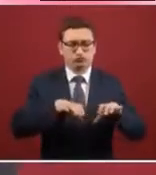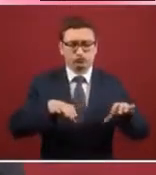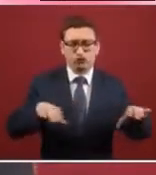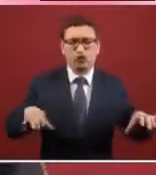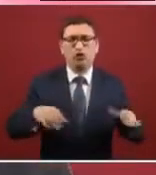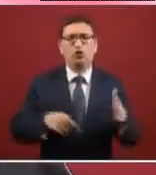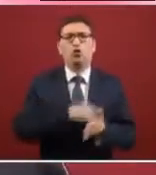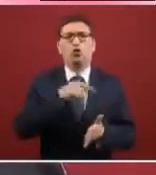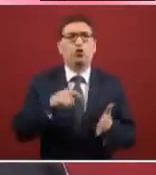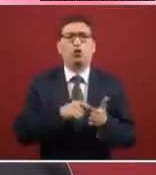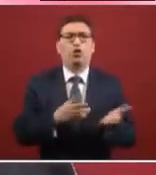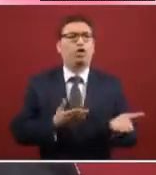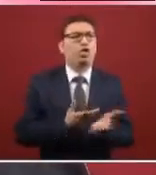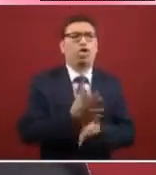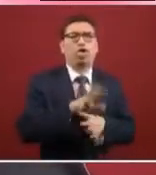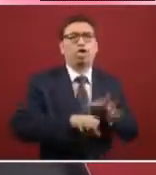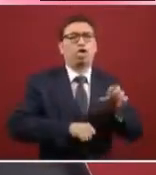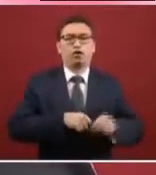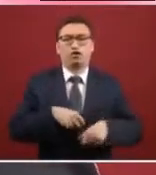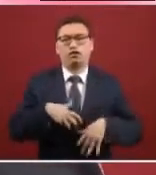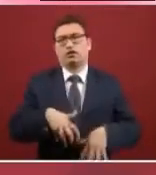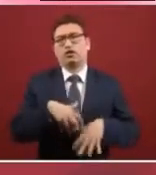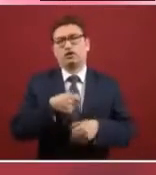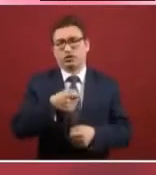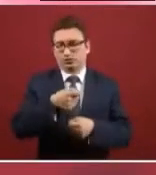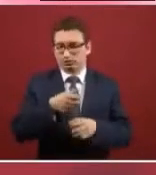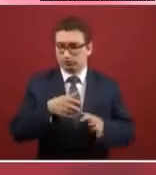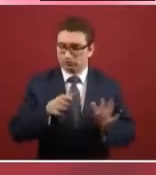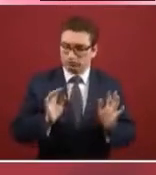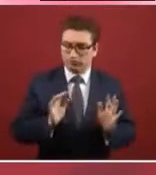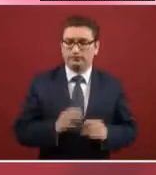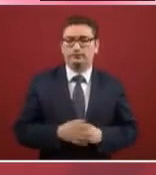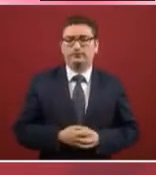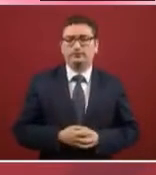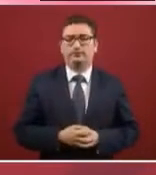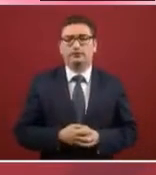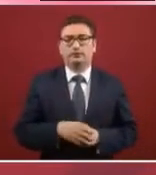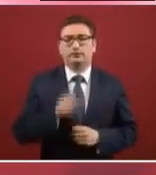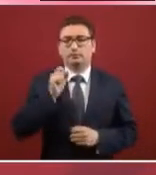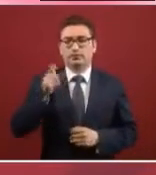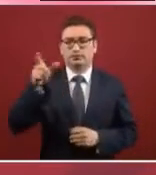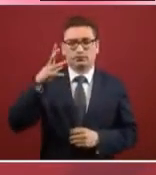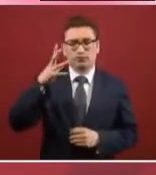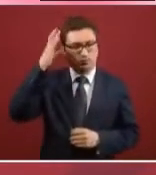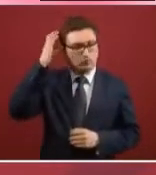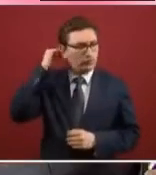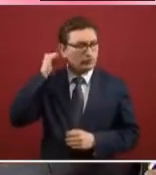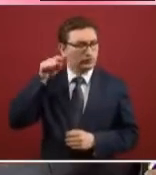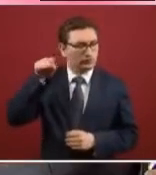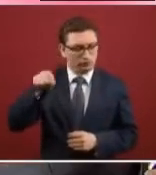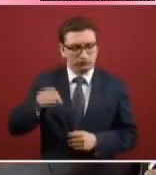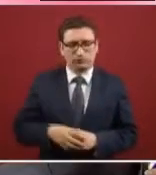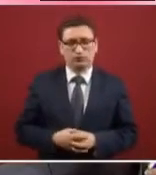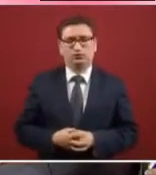ducts and the installations, el caso, in case of Morelos.